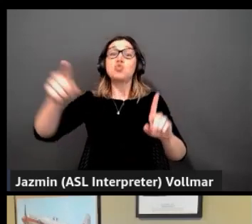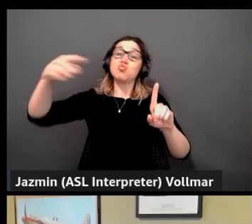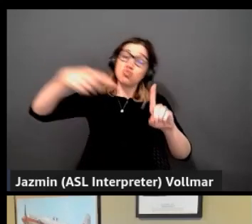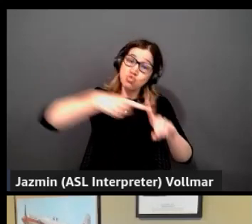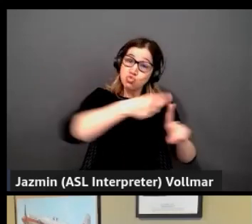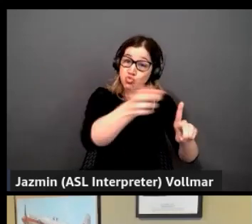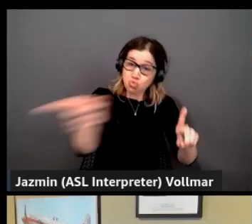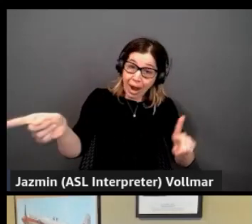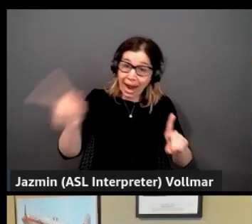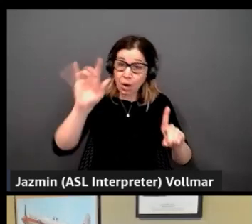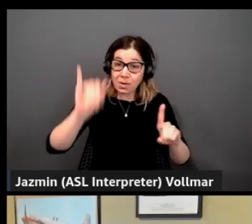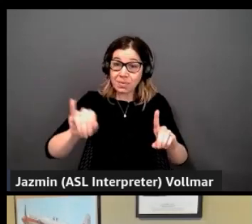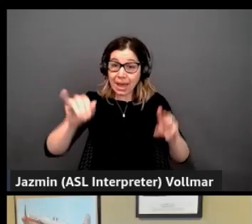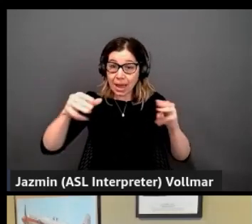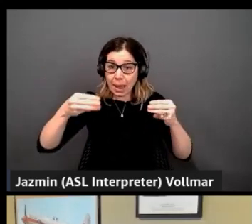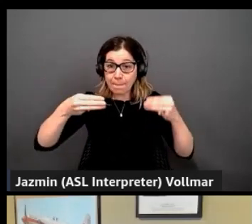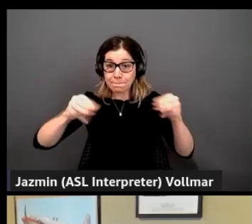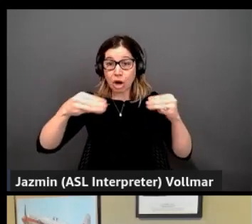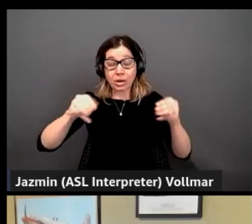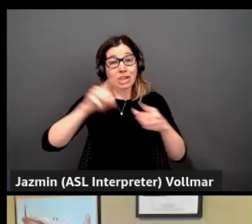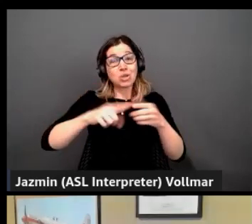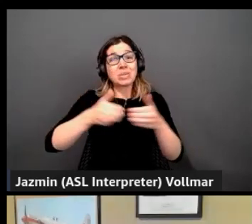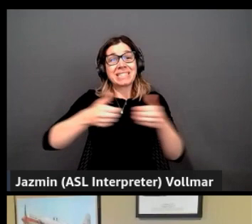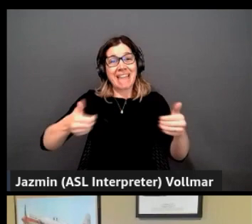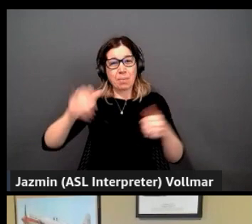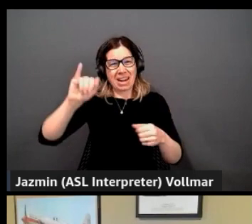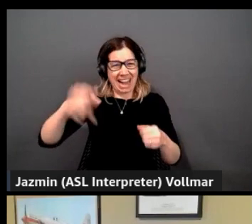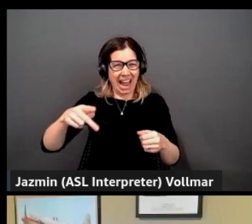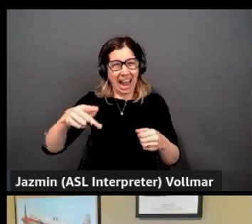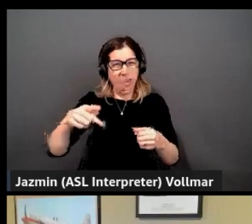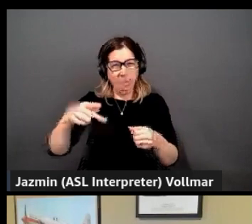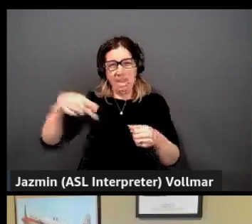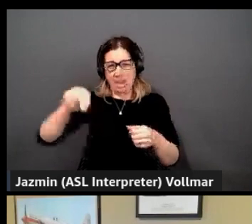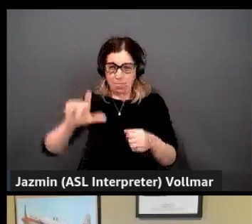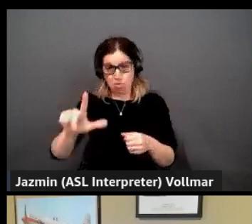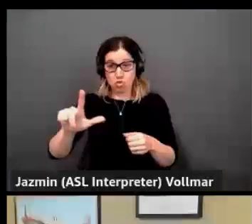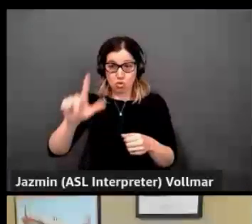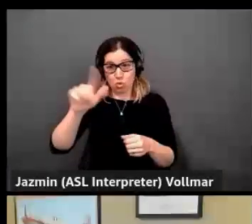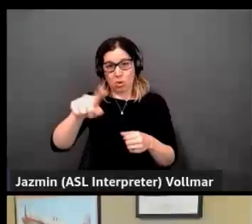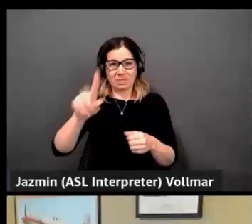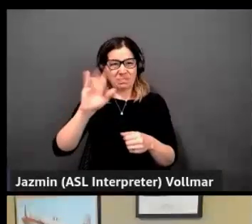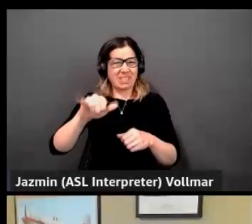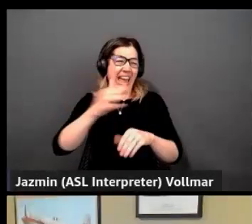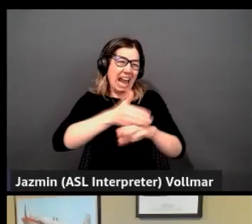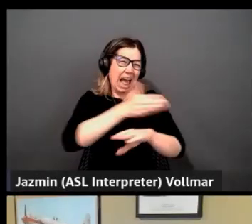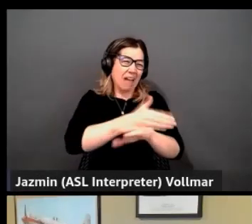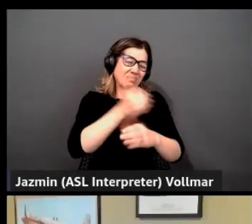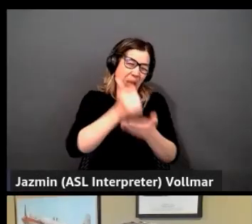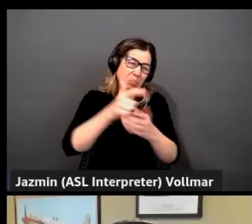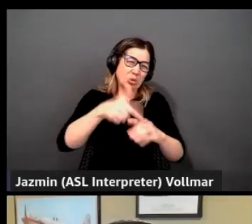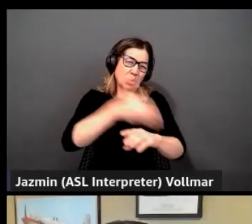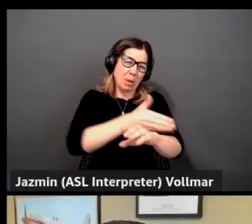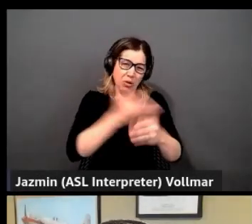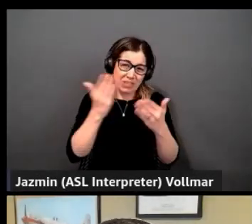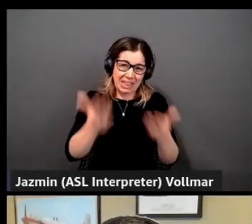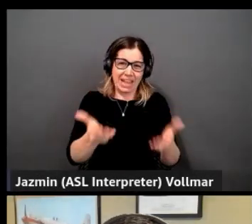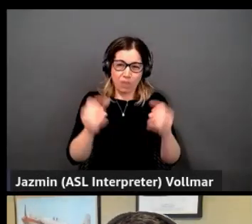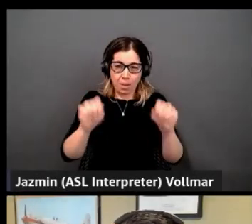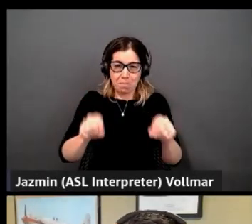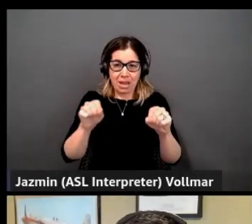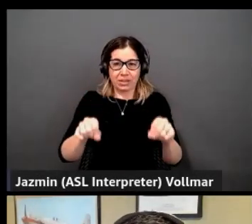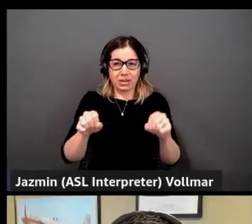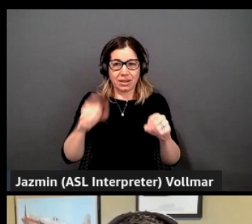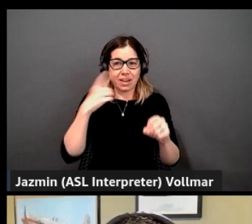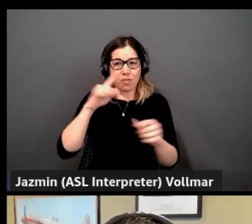pool. So you don't share the IPs again between even your marketing and your transactional email. That just helps to improve deliverability for each, or for